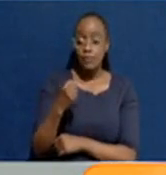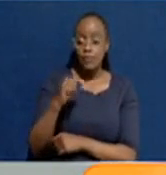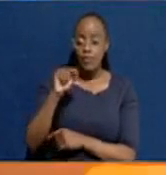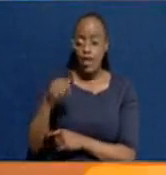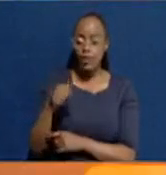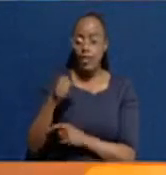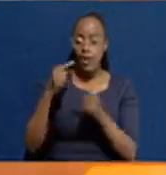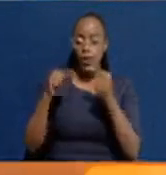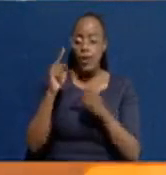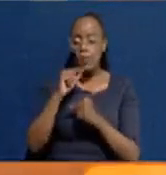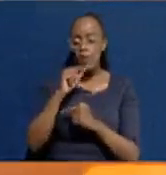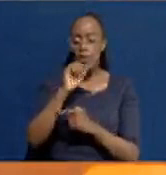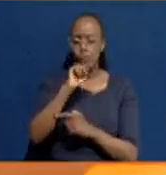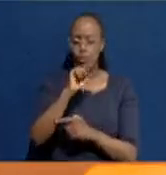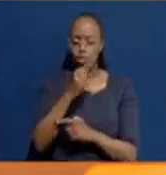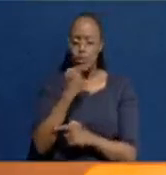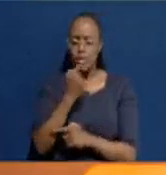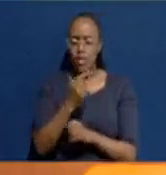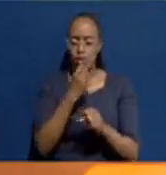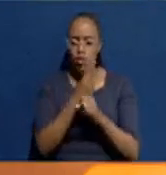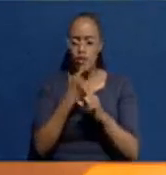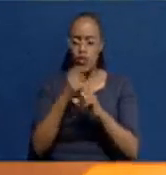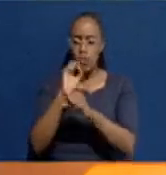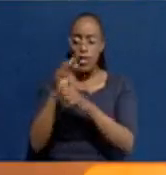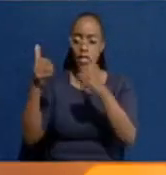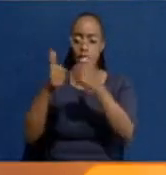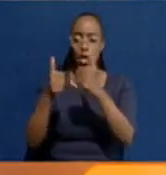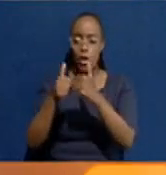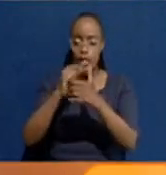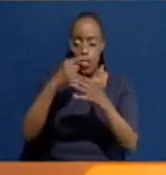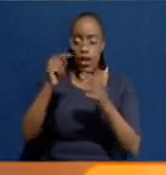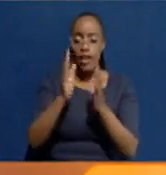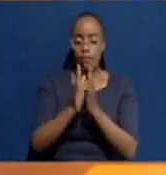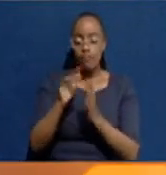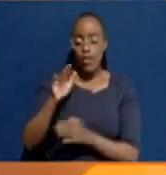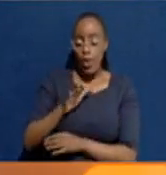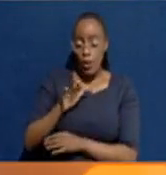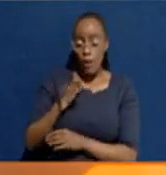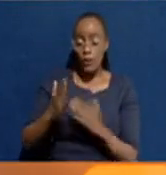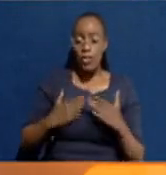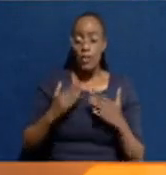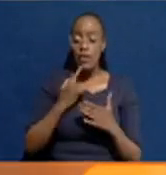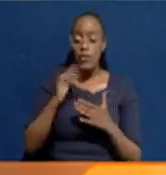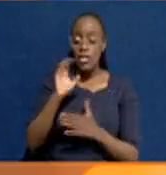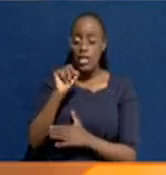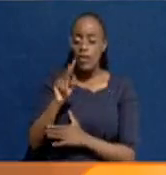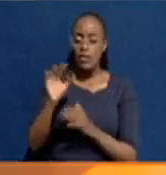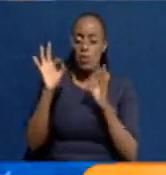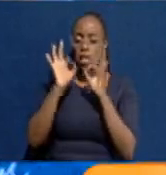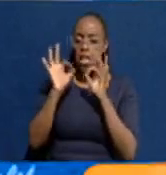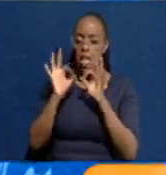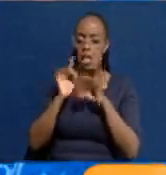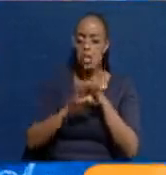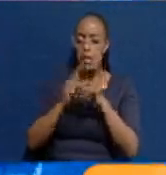Muthoni managed to predict 12 out of 13 matches correctly. An excited Muthoni told Citizen TV that she was stunned by the